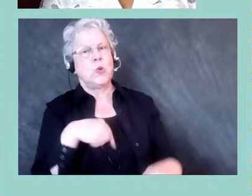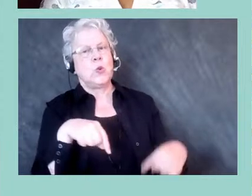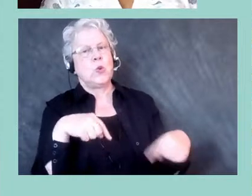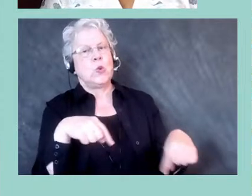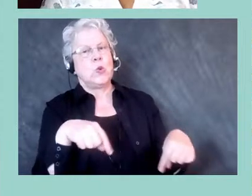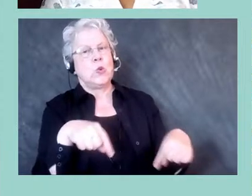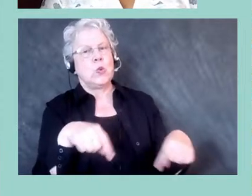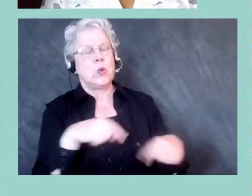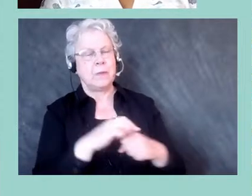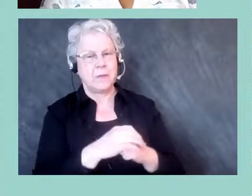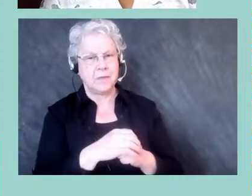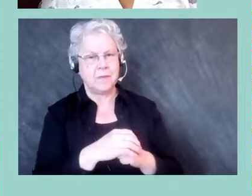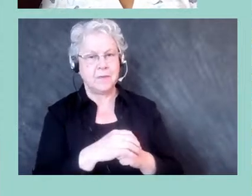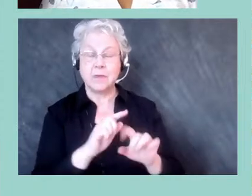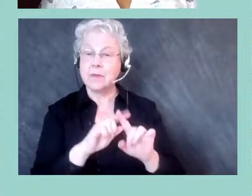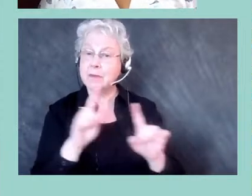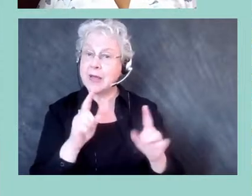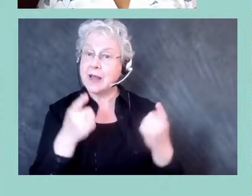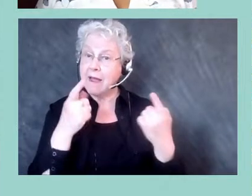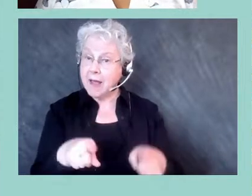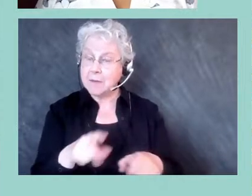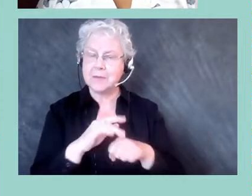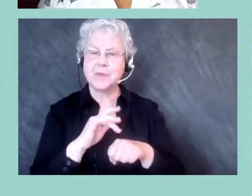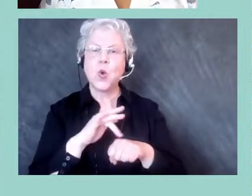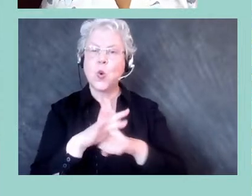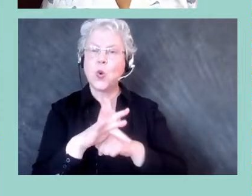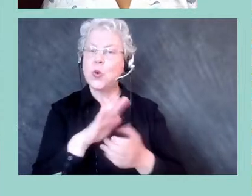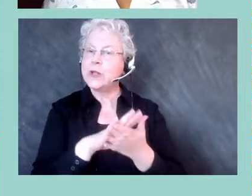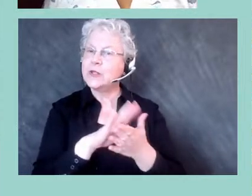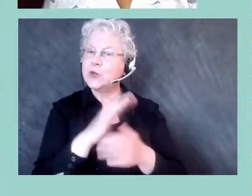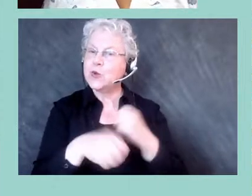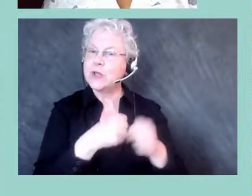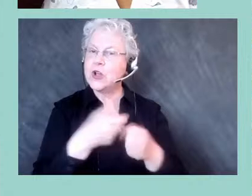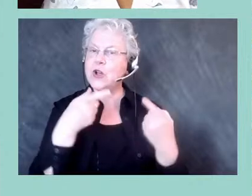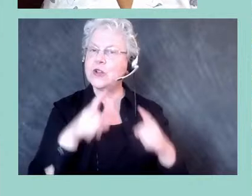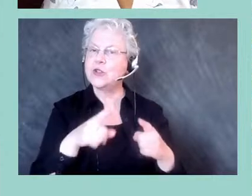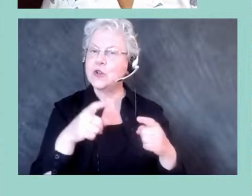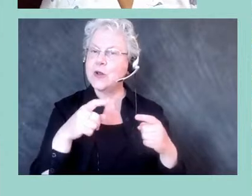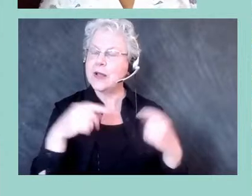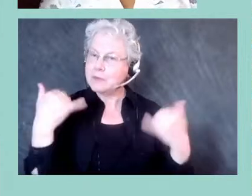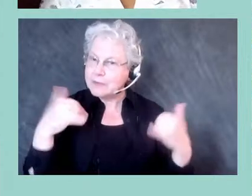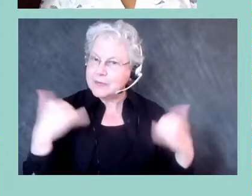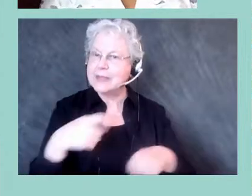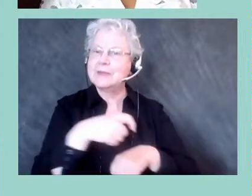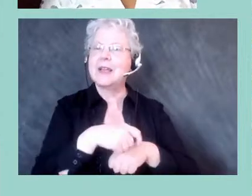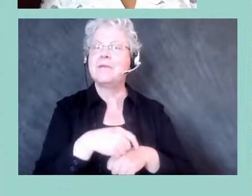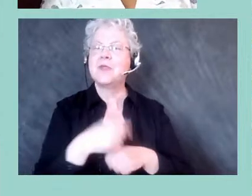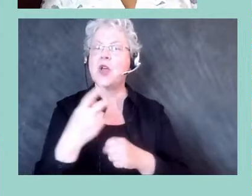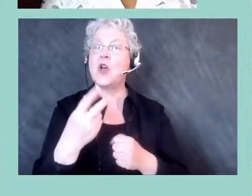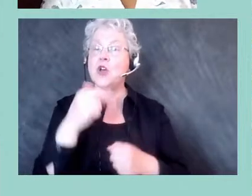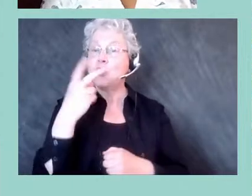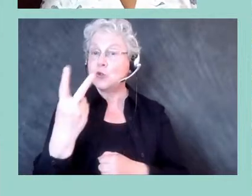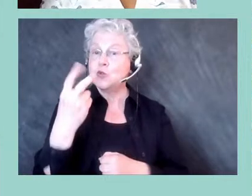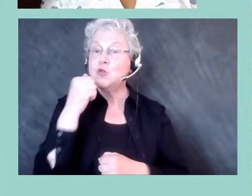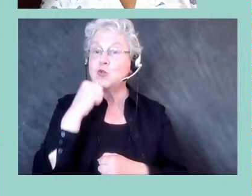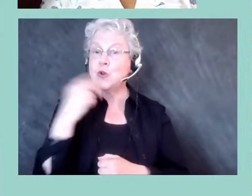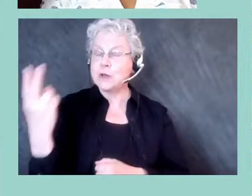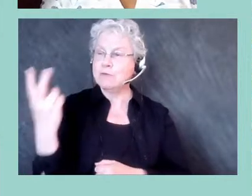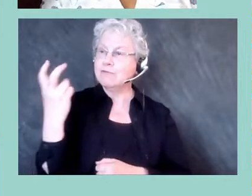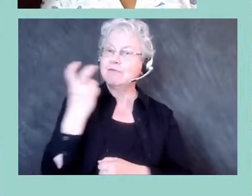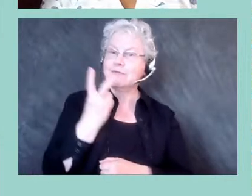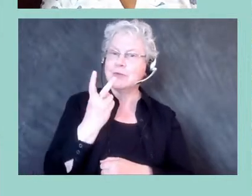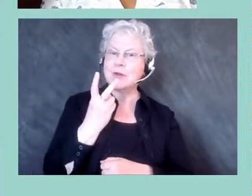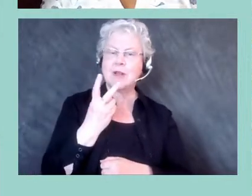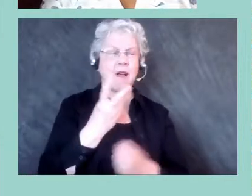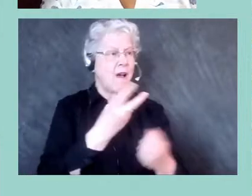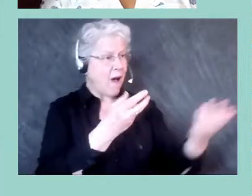pretty nervous. But early in the school year, during recess, 2 girls came up to